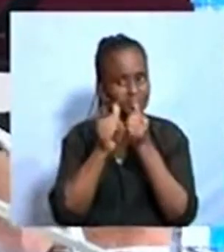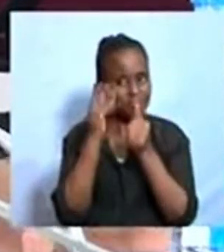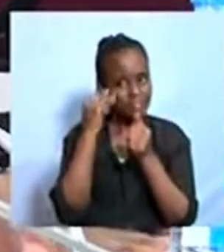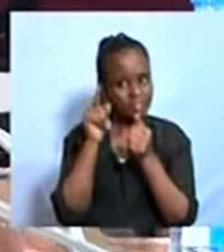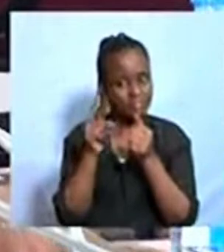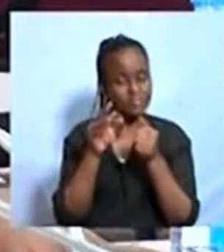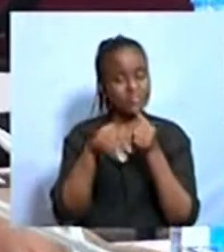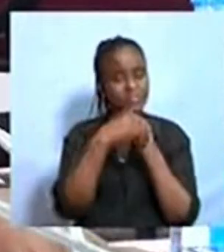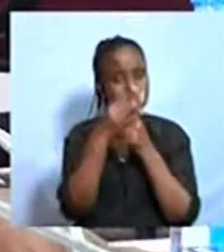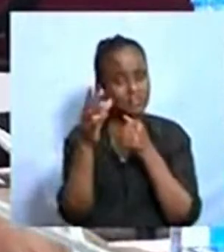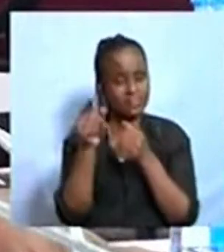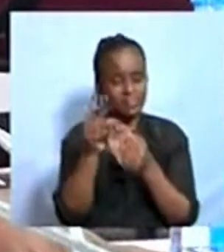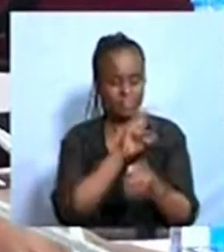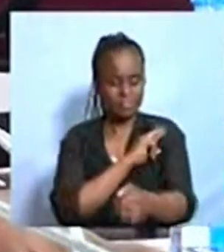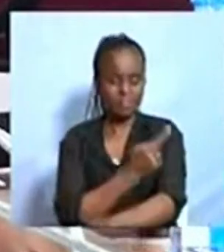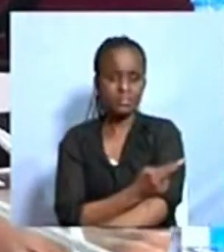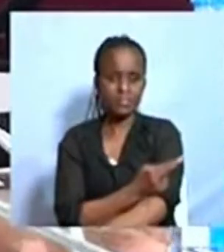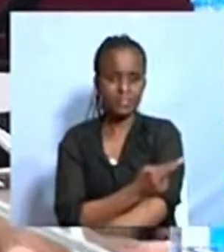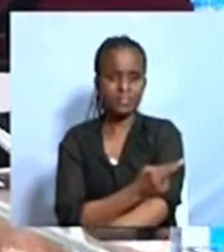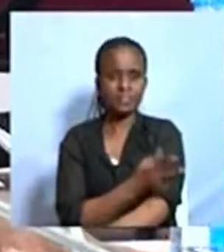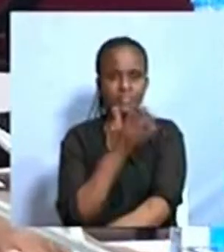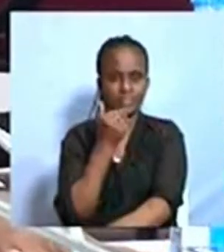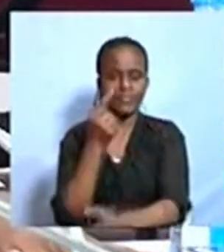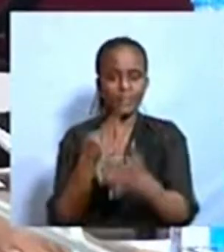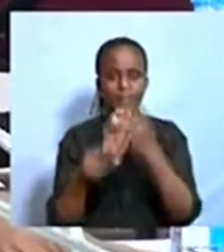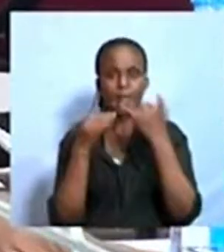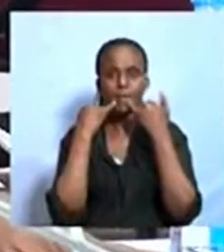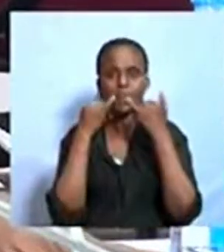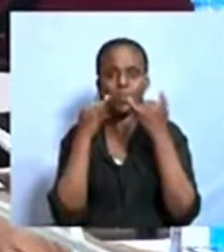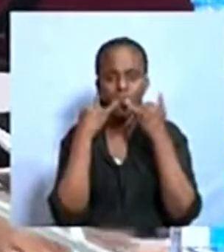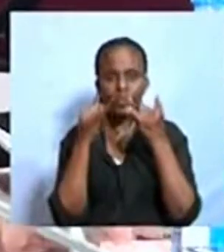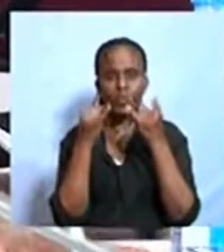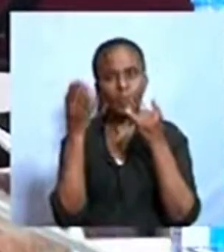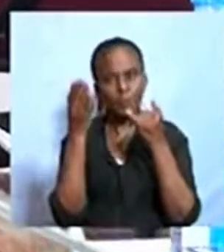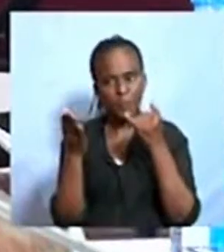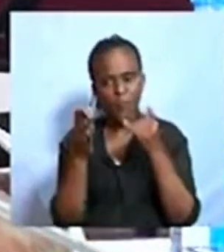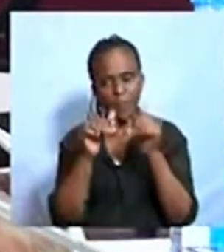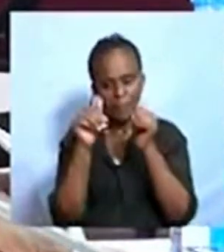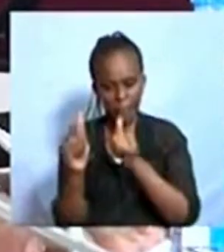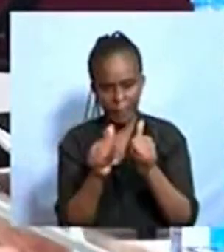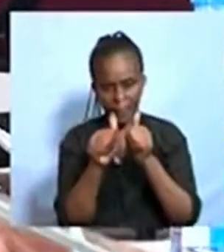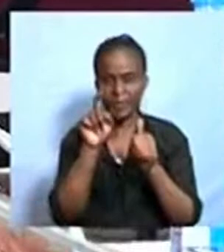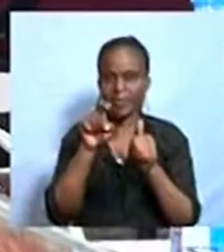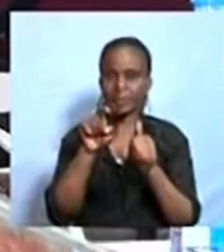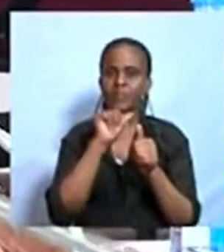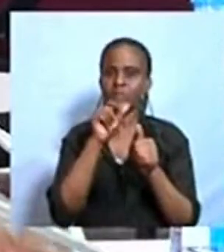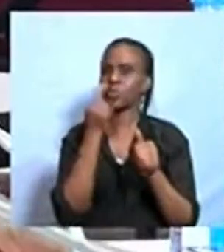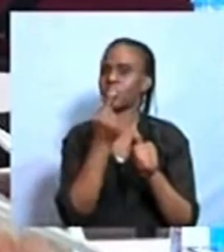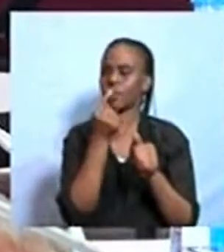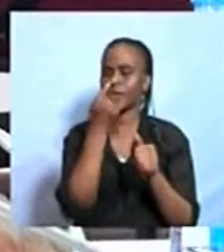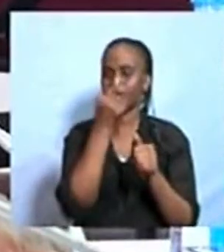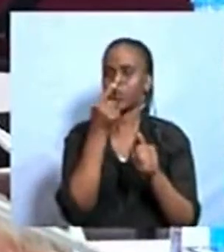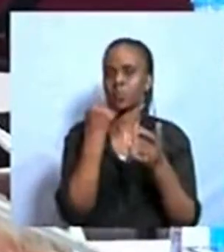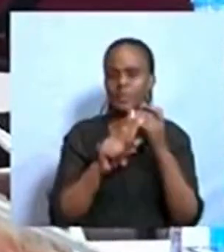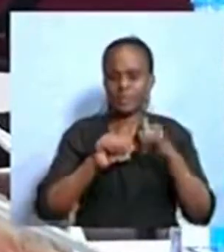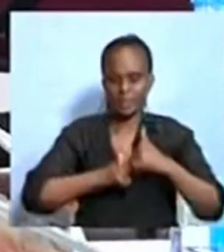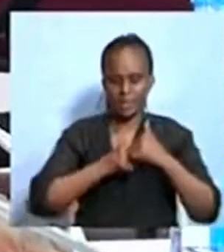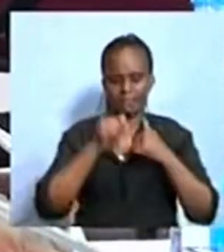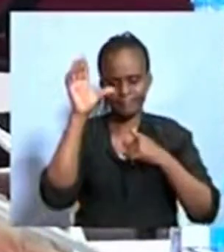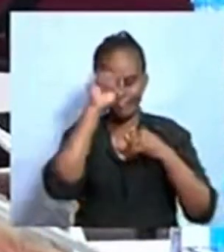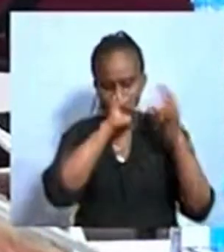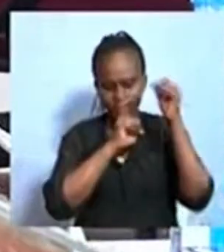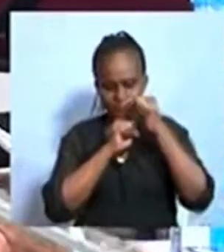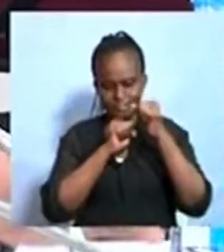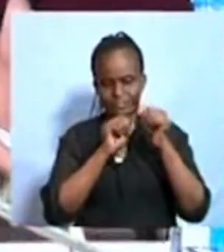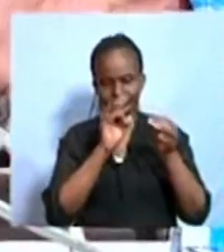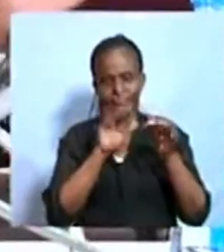the distribution of resources must really be informed by the actual needs and not that those that we assume, because